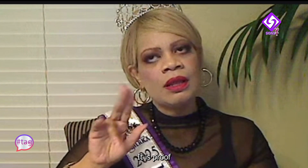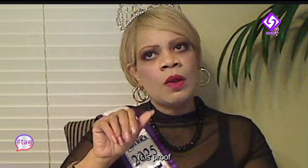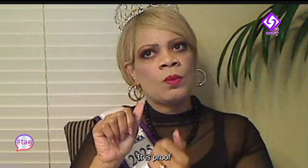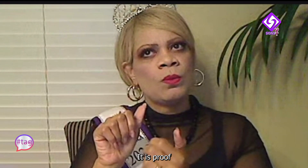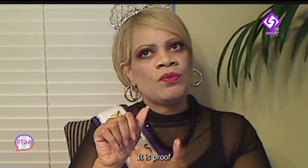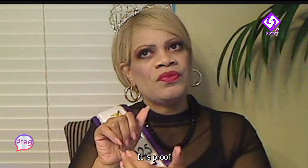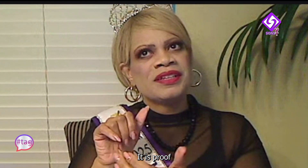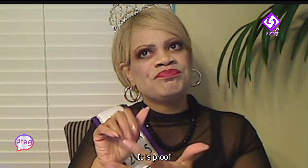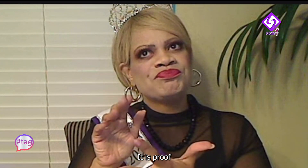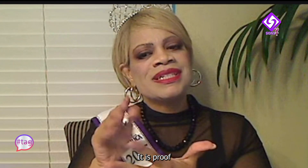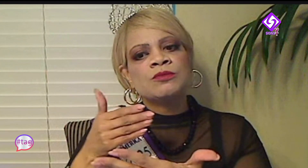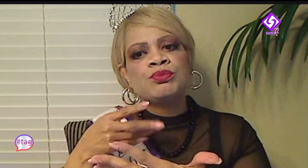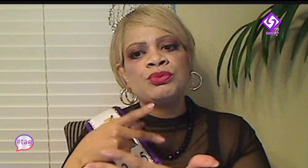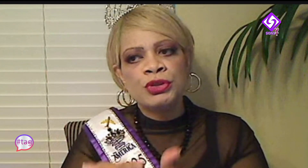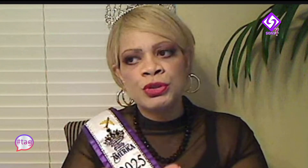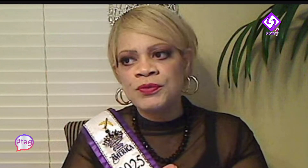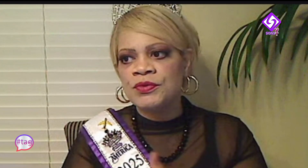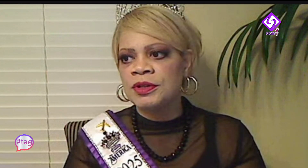is proof.